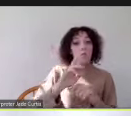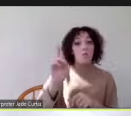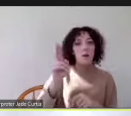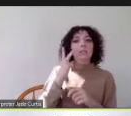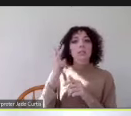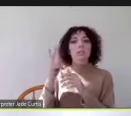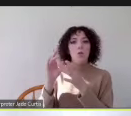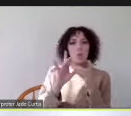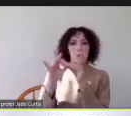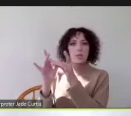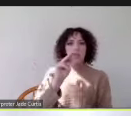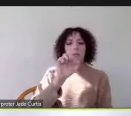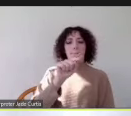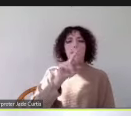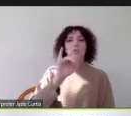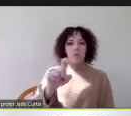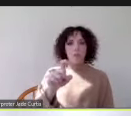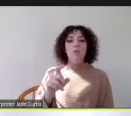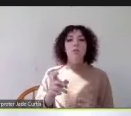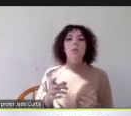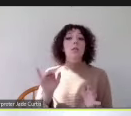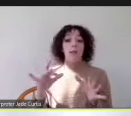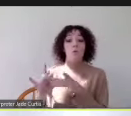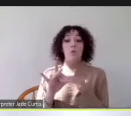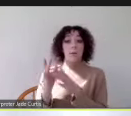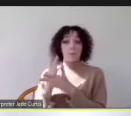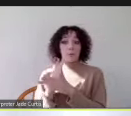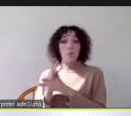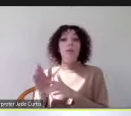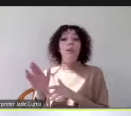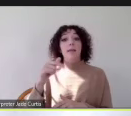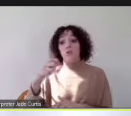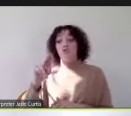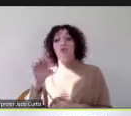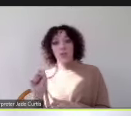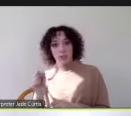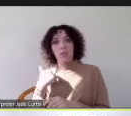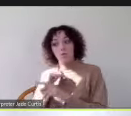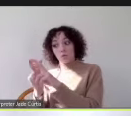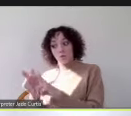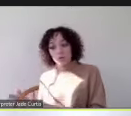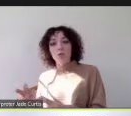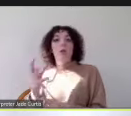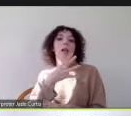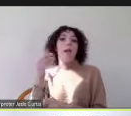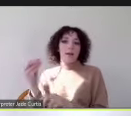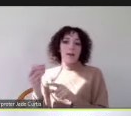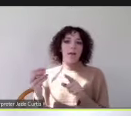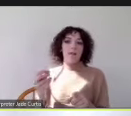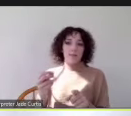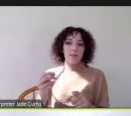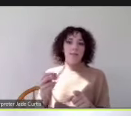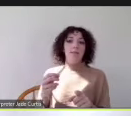correlation matrix between the correlation between these target genes that we looked at. The